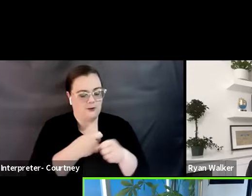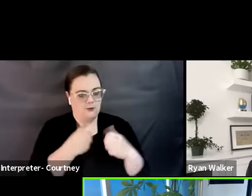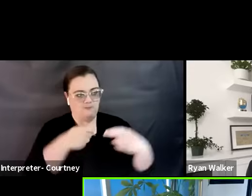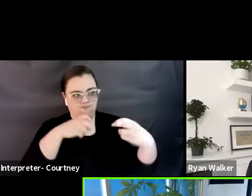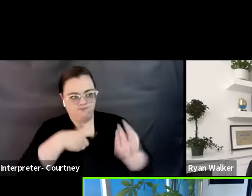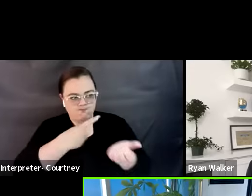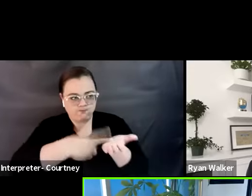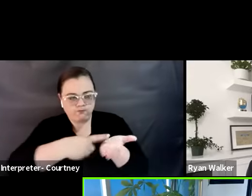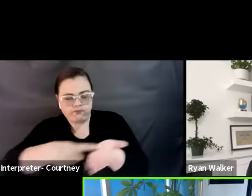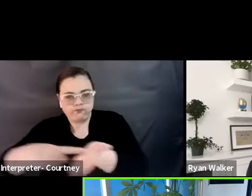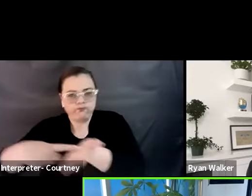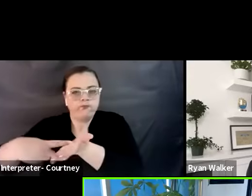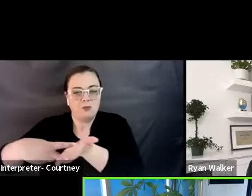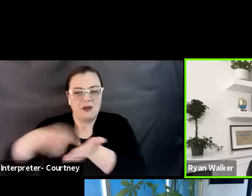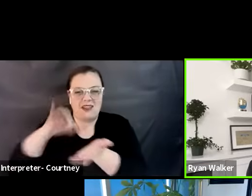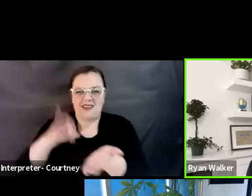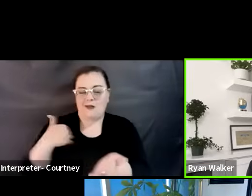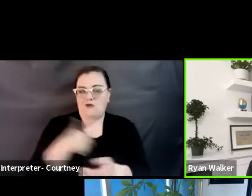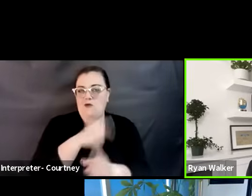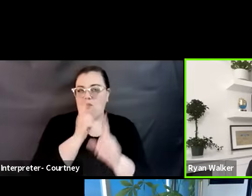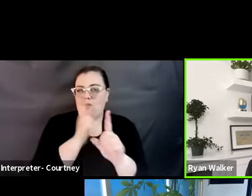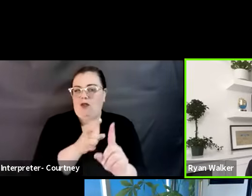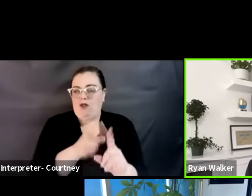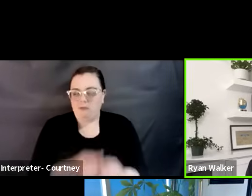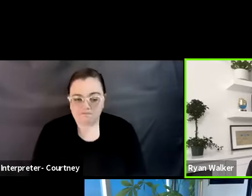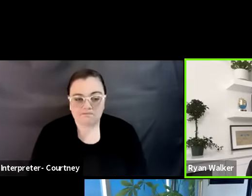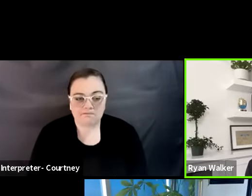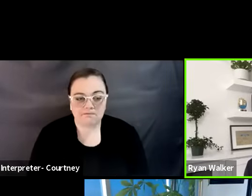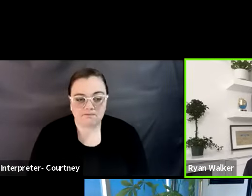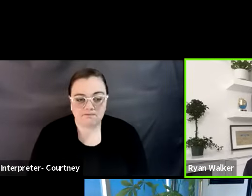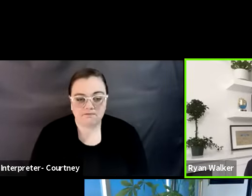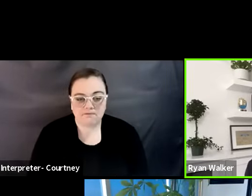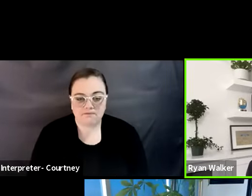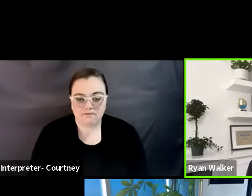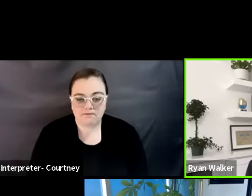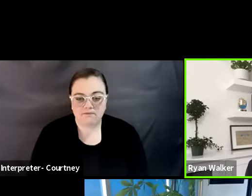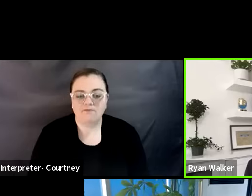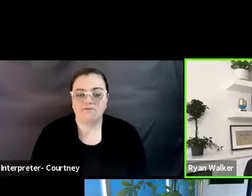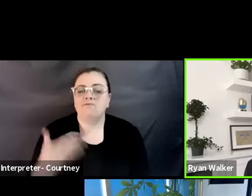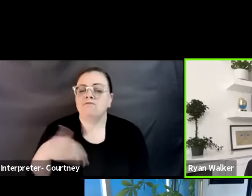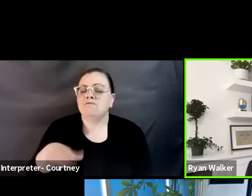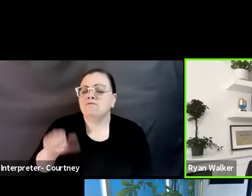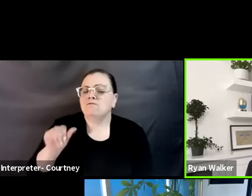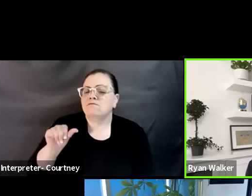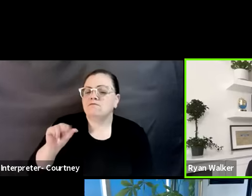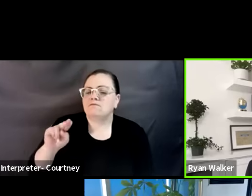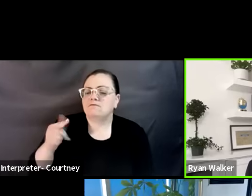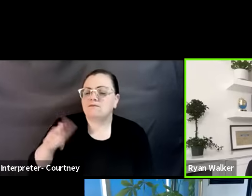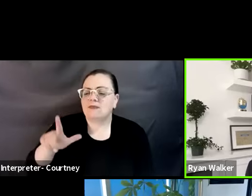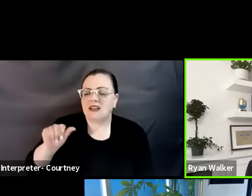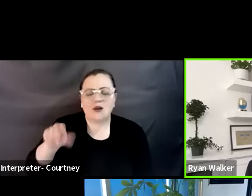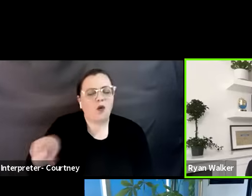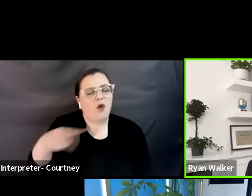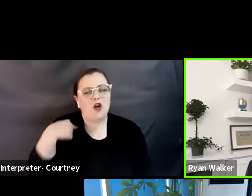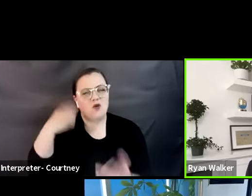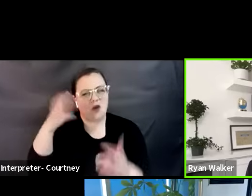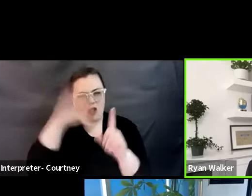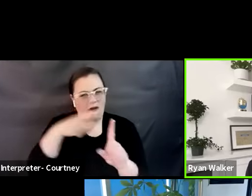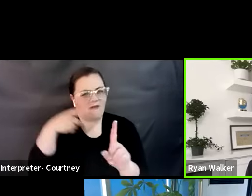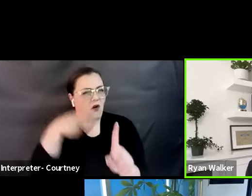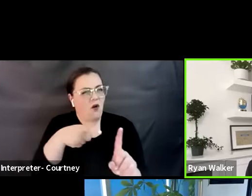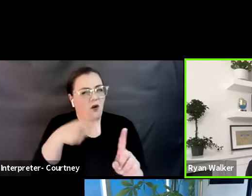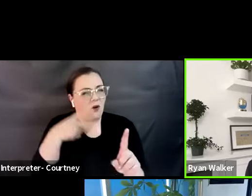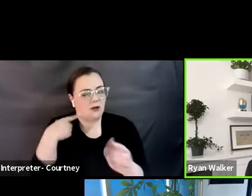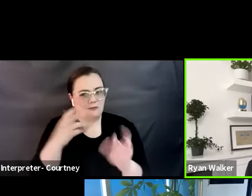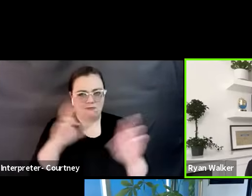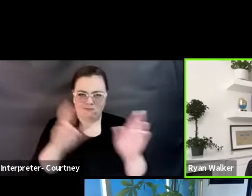that comes into the firm. Absolutely. Angela, what are you primarily looking for when you're identifying a potential new